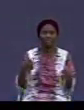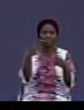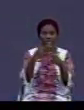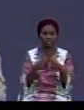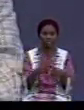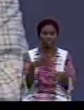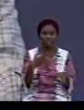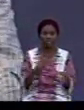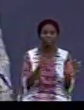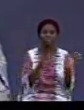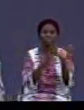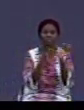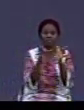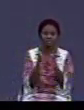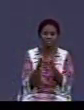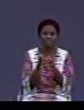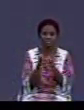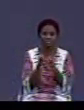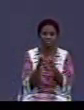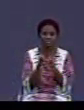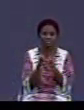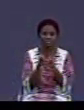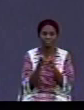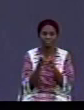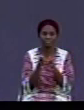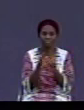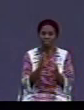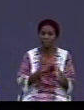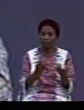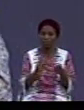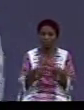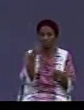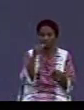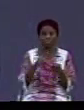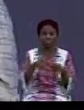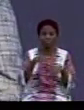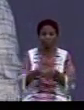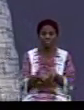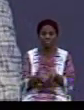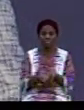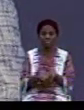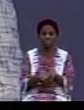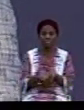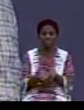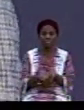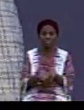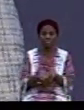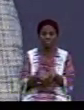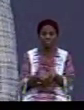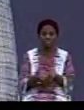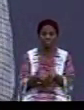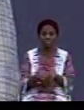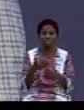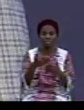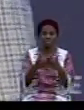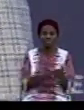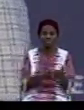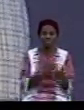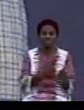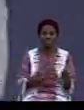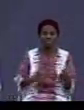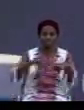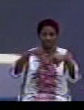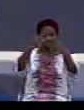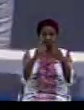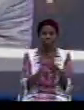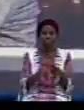of Jesus. I want to tell you tonight, before Christ went to heaven,